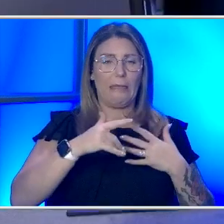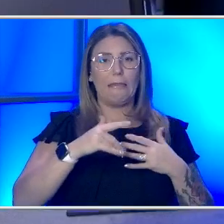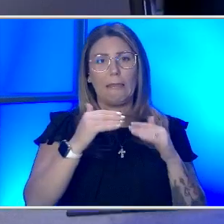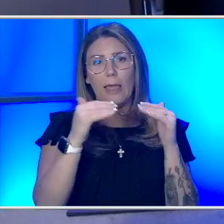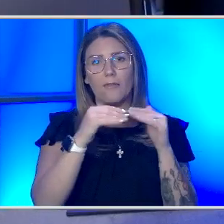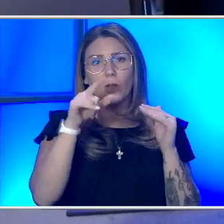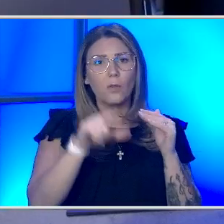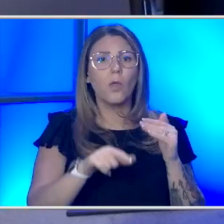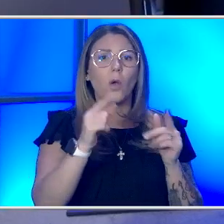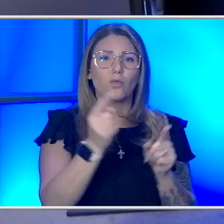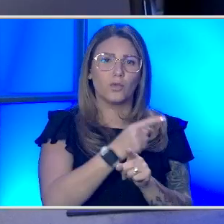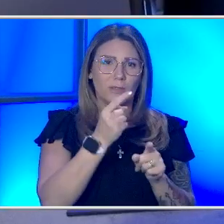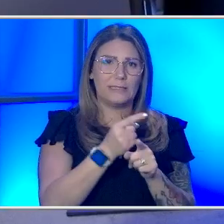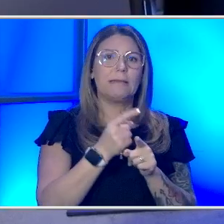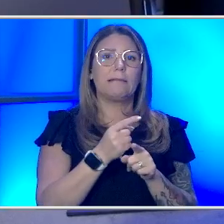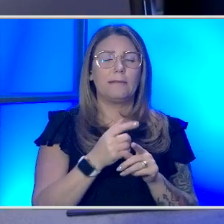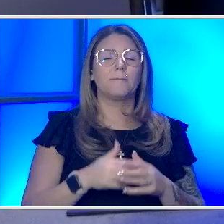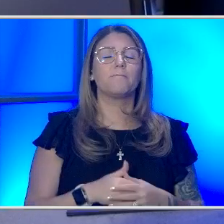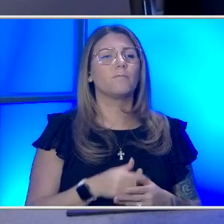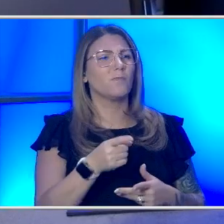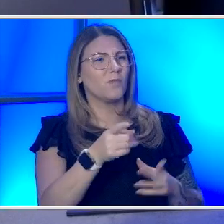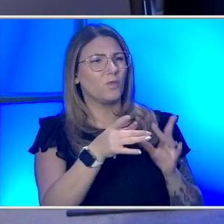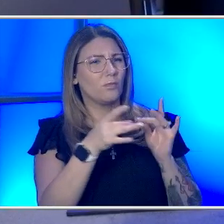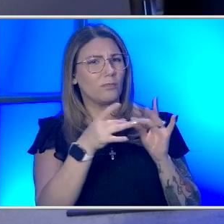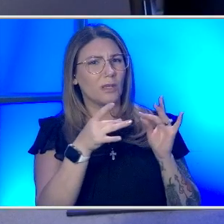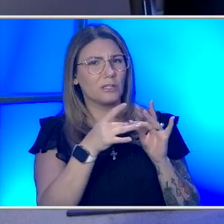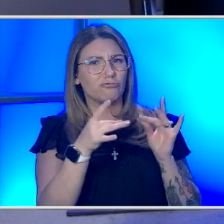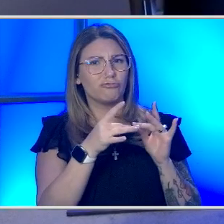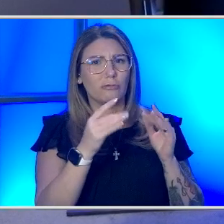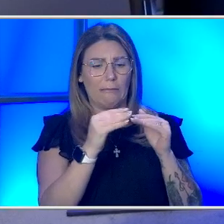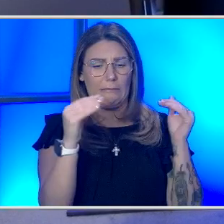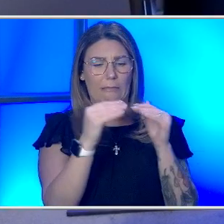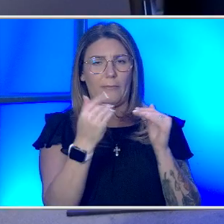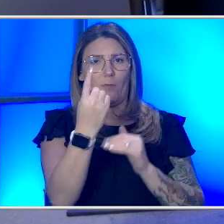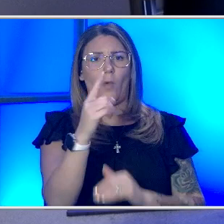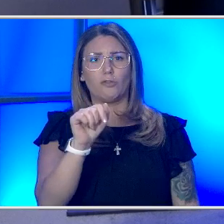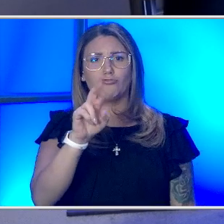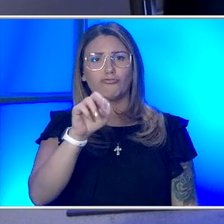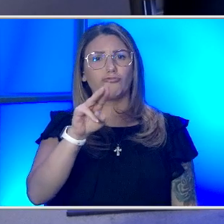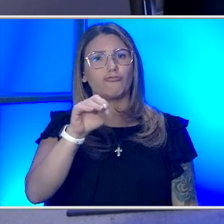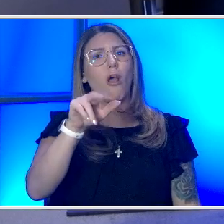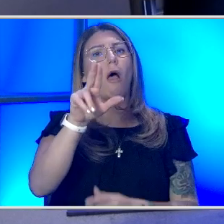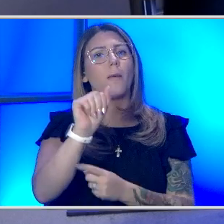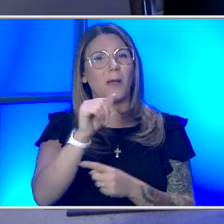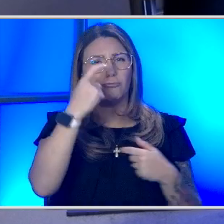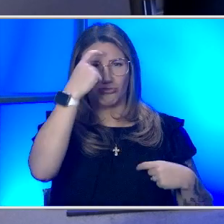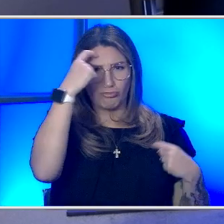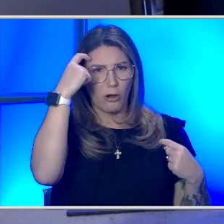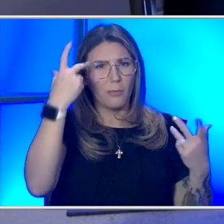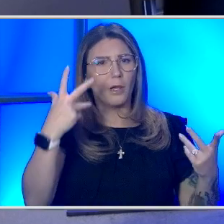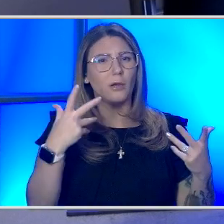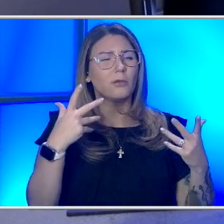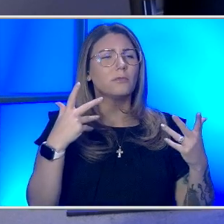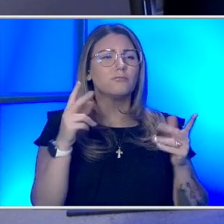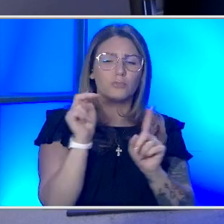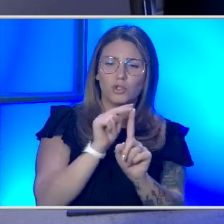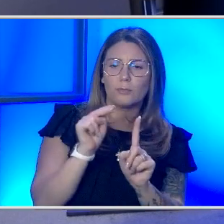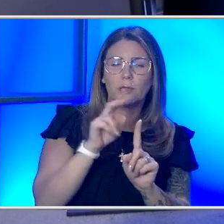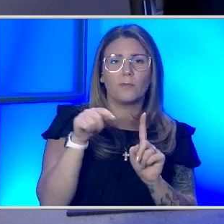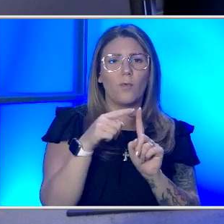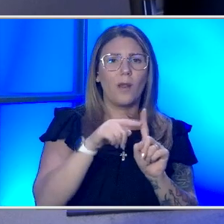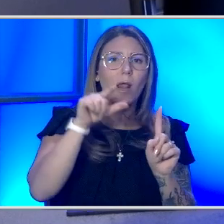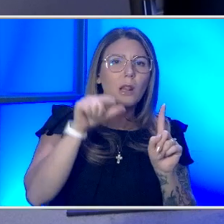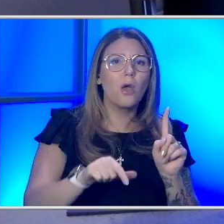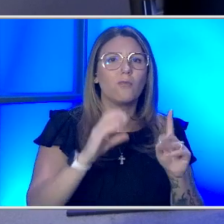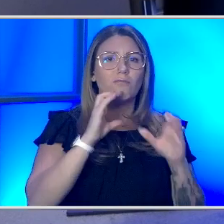You mentioned trauma. We're a level 1 trauma center, as we know, but kind of put it into perspective, when we go low or when those conversations start